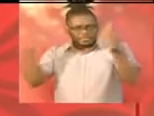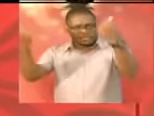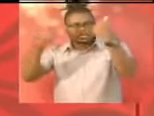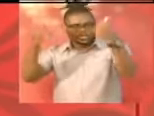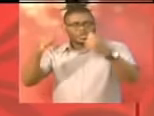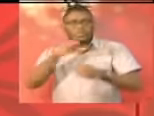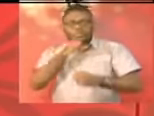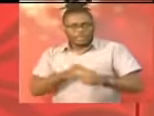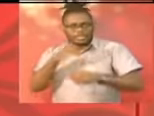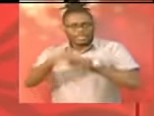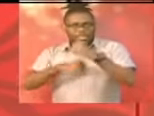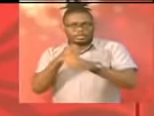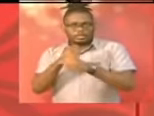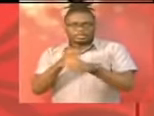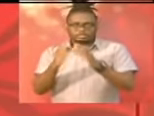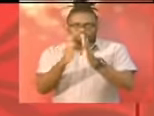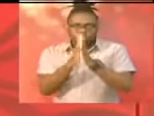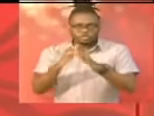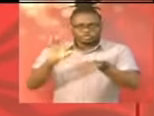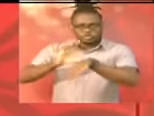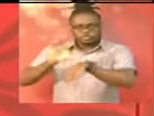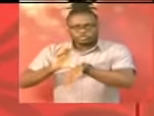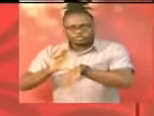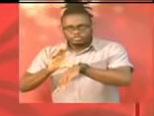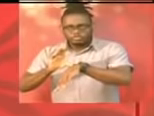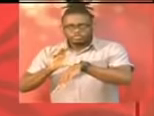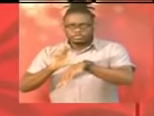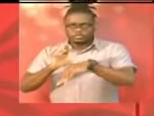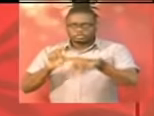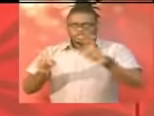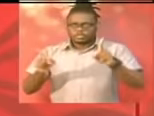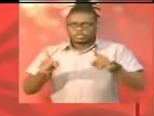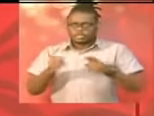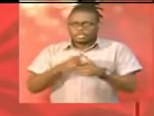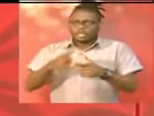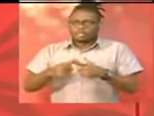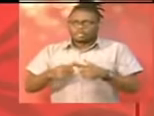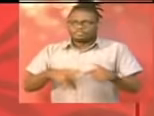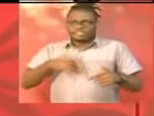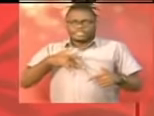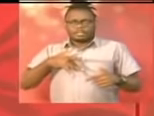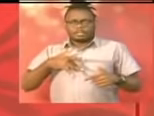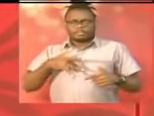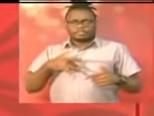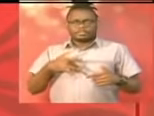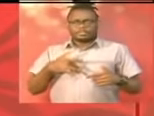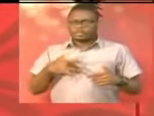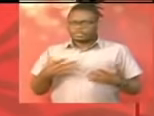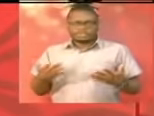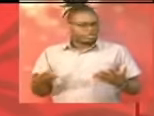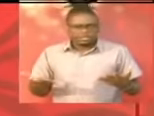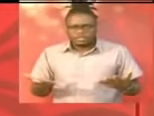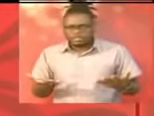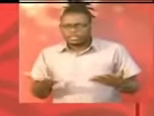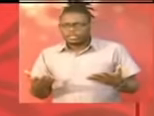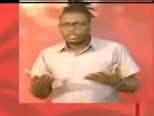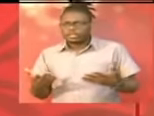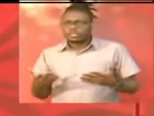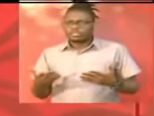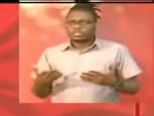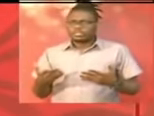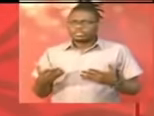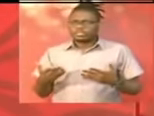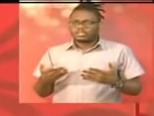me to the point that I felt I would surely pass out. This was the beginning of the sting in the tail of the dreadful virus for